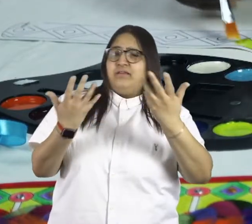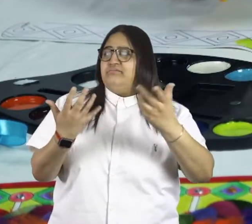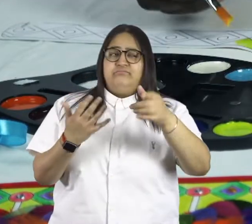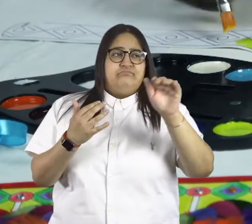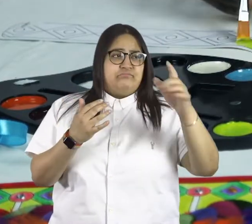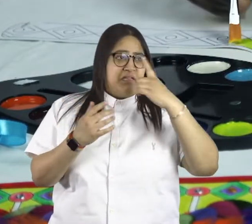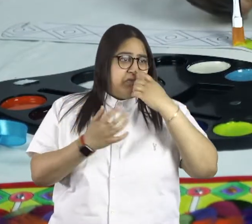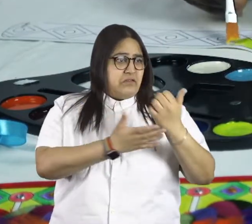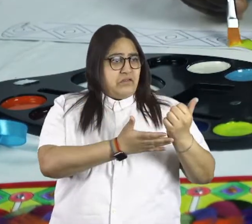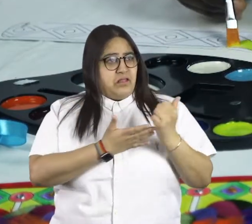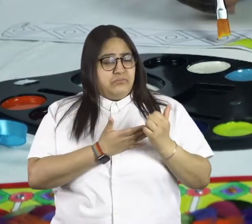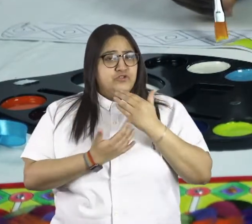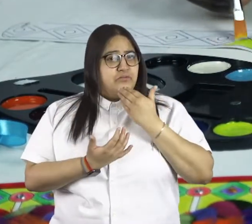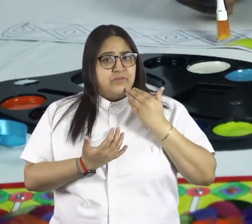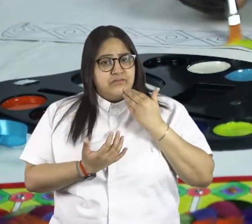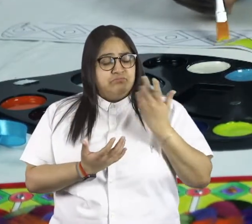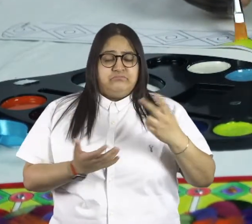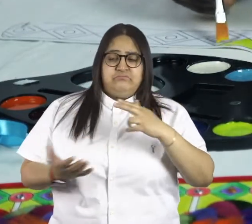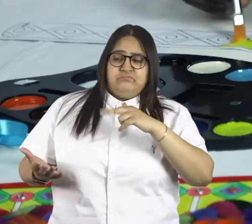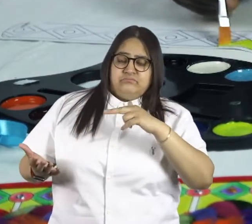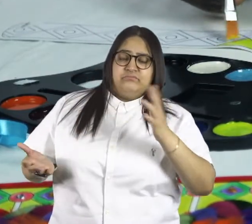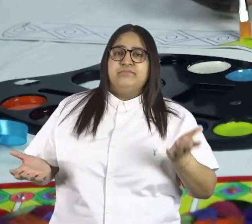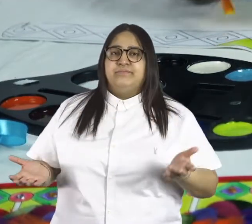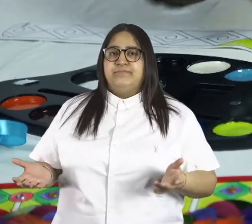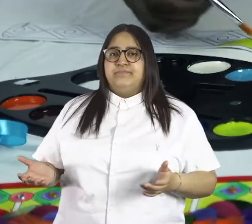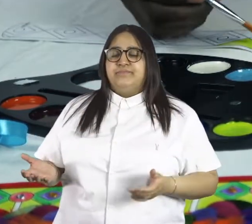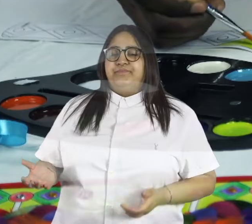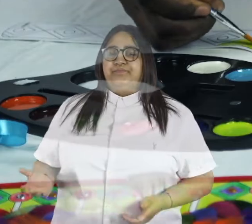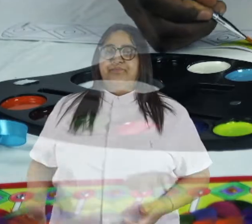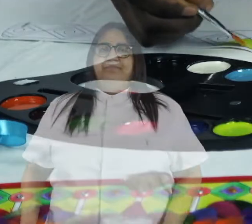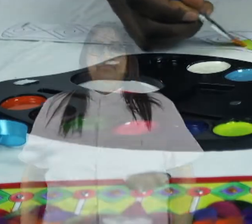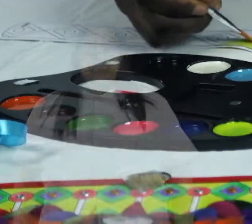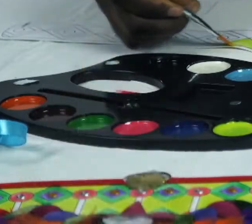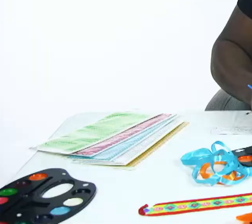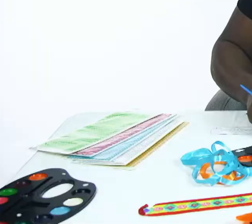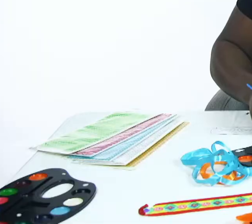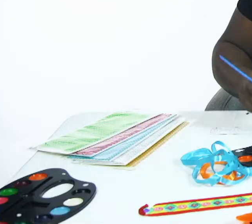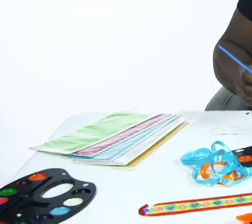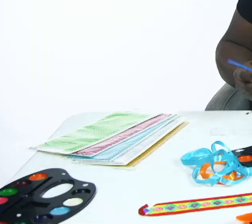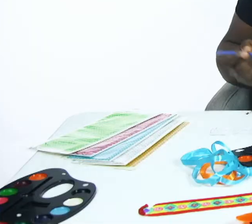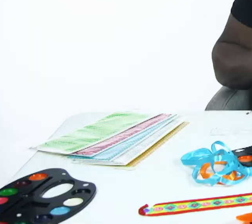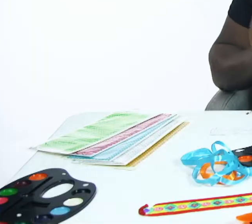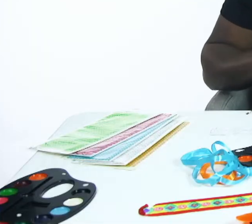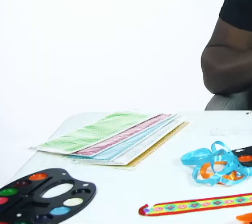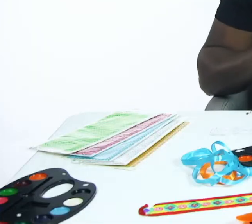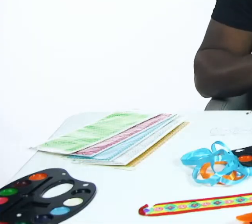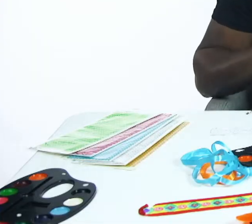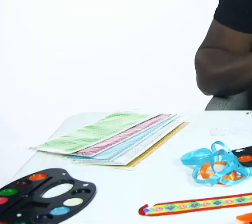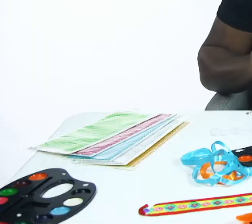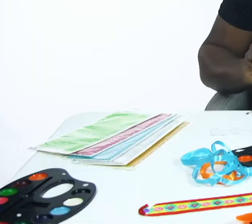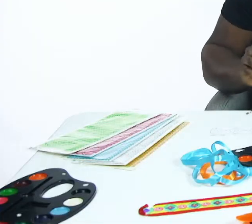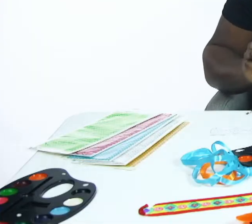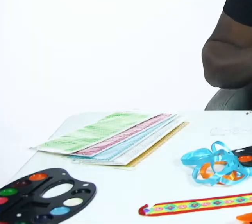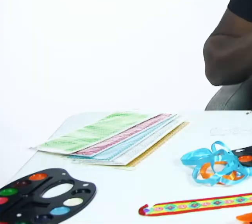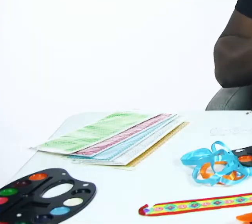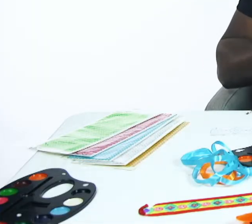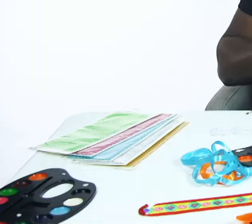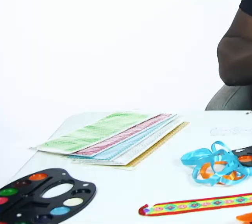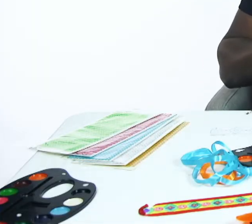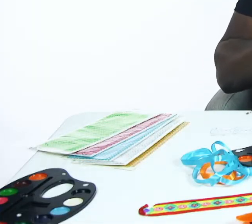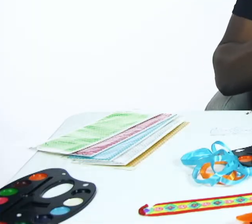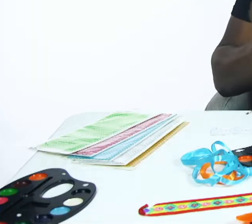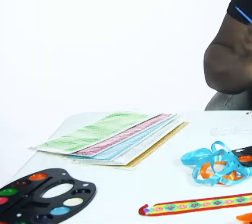Okay, I'm gonna get a bit messy on the edge because I'm gonna cover up the edge anyway. If you're not, then be very careful. But if you are gonna